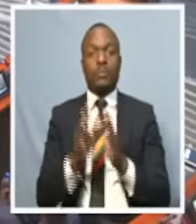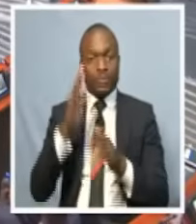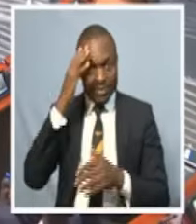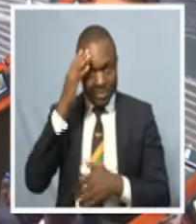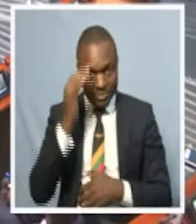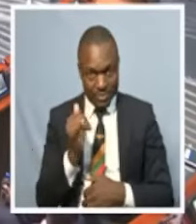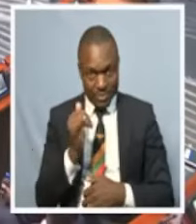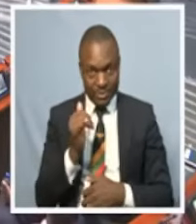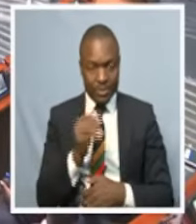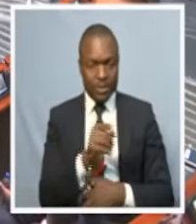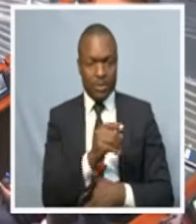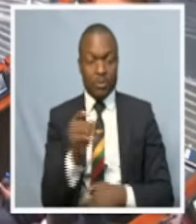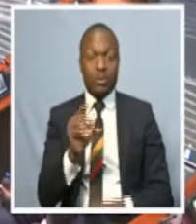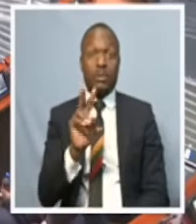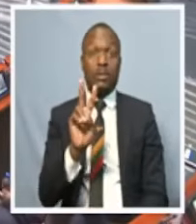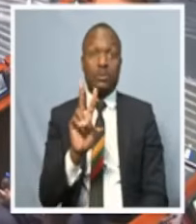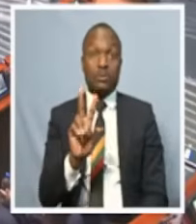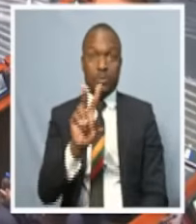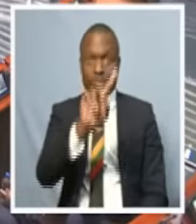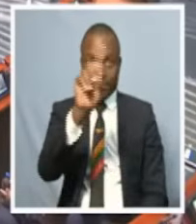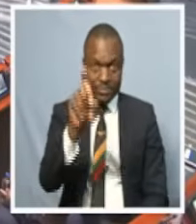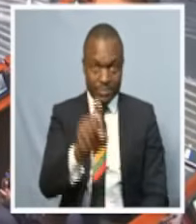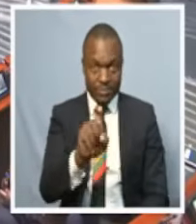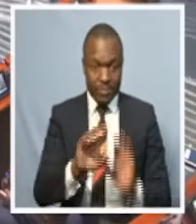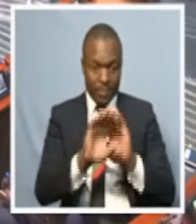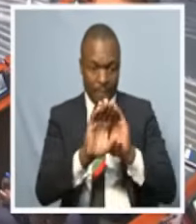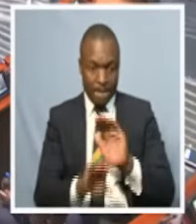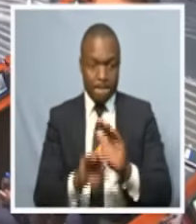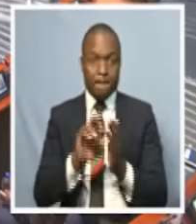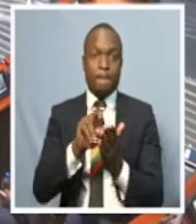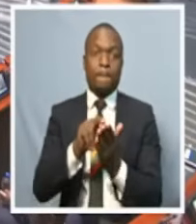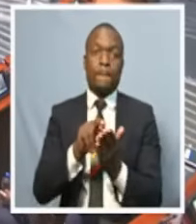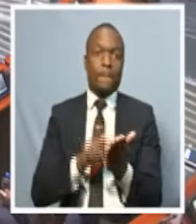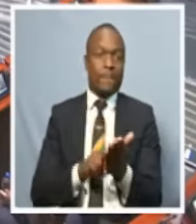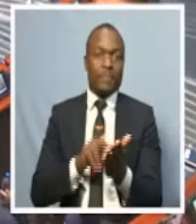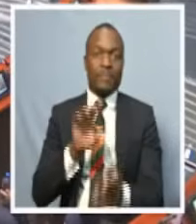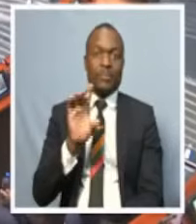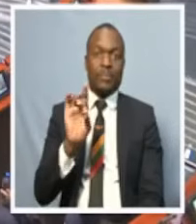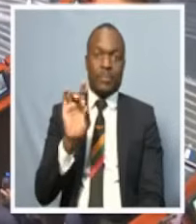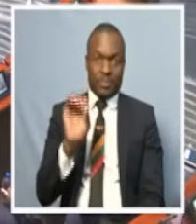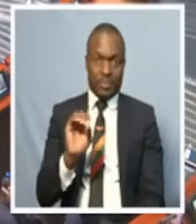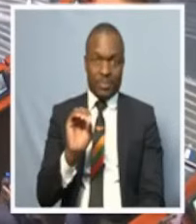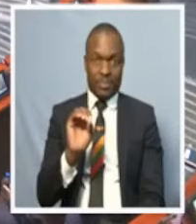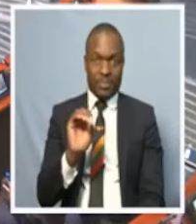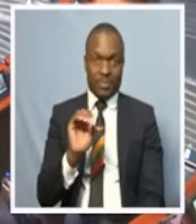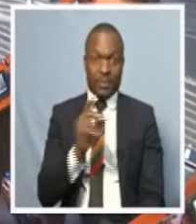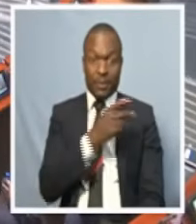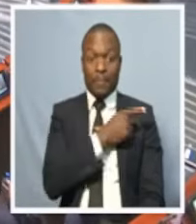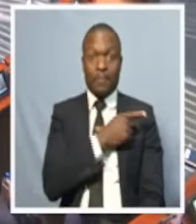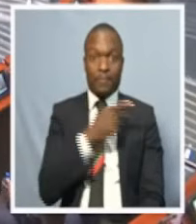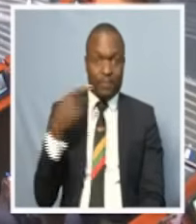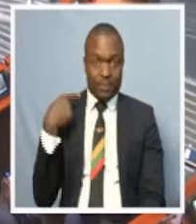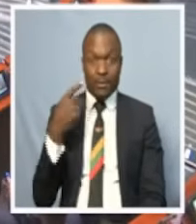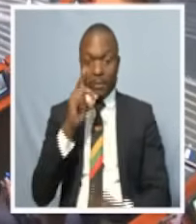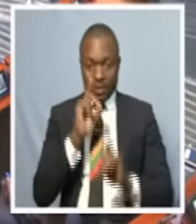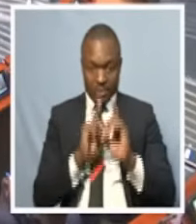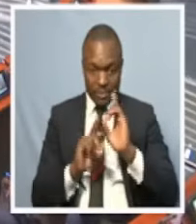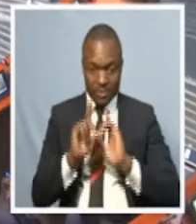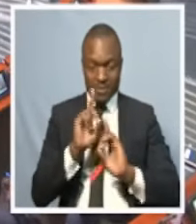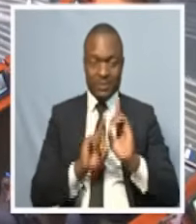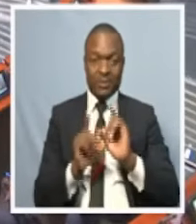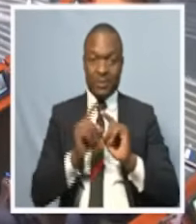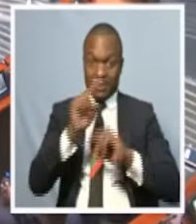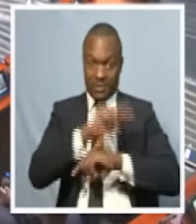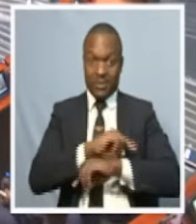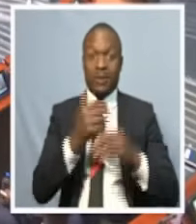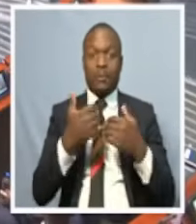wants to know why. So those are the two questions under Standing Order number 80 that we expect the House to consider today. Martin, I noticed that there are two motions.